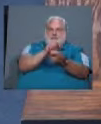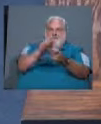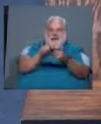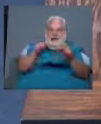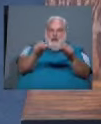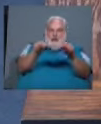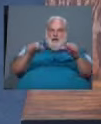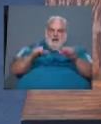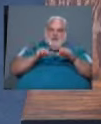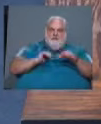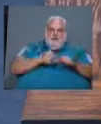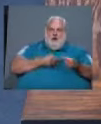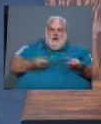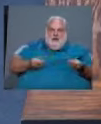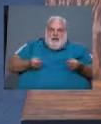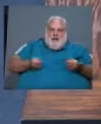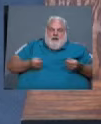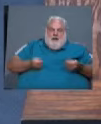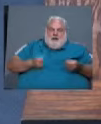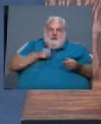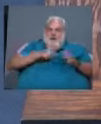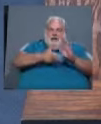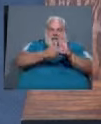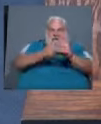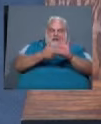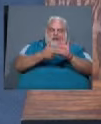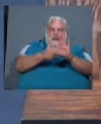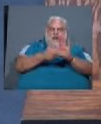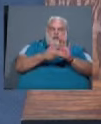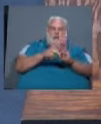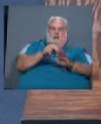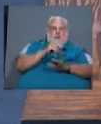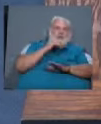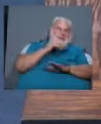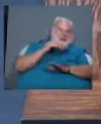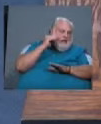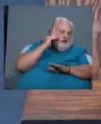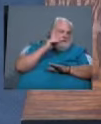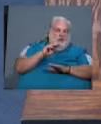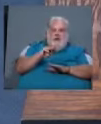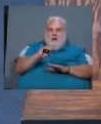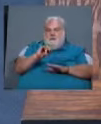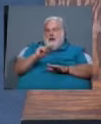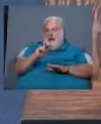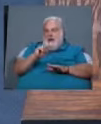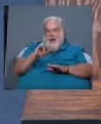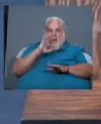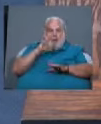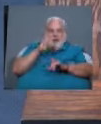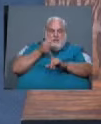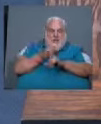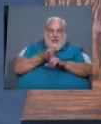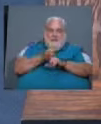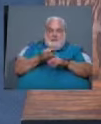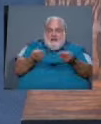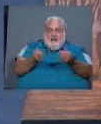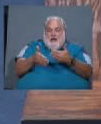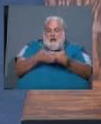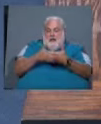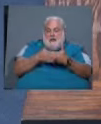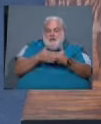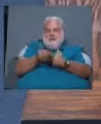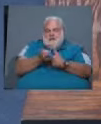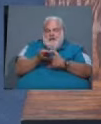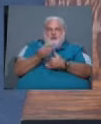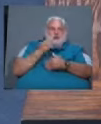community from being deemed residential to mining, which in some cases will affect land that is adjacent to several